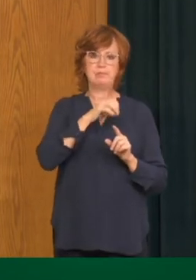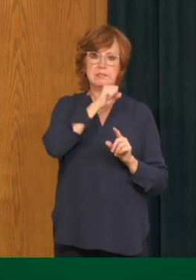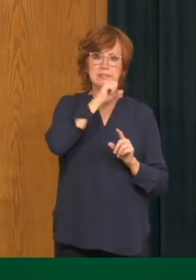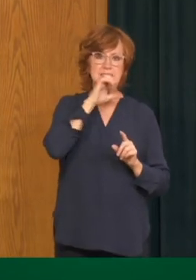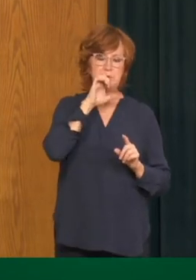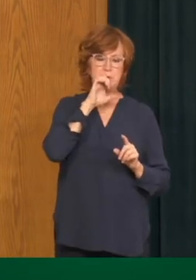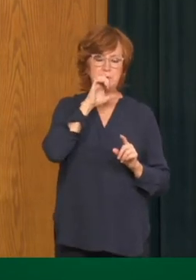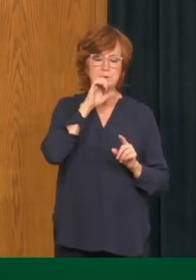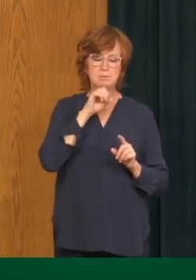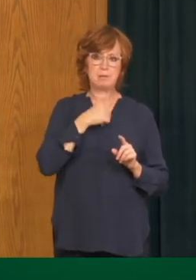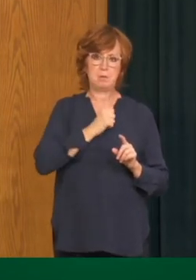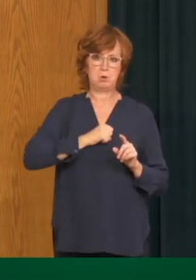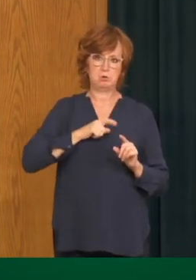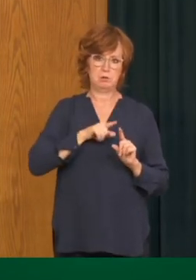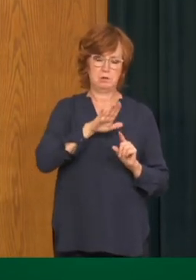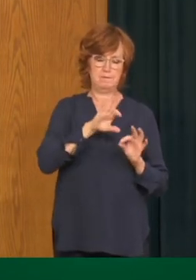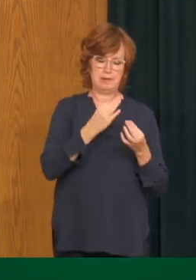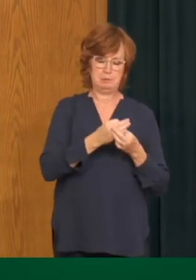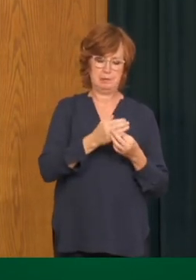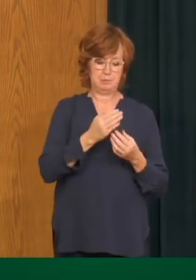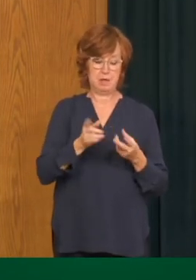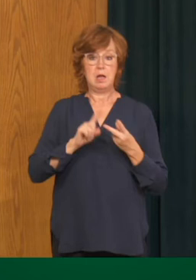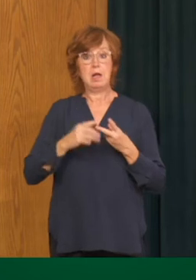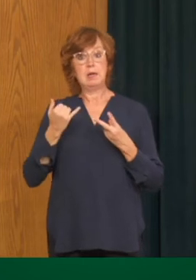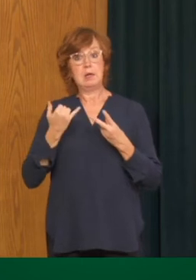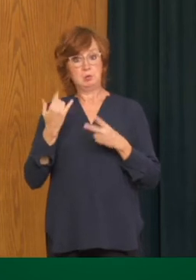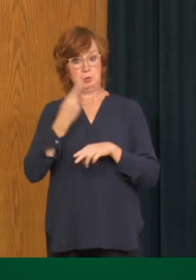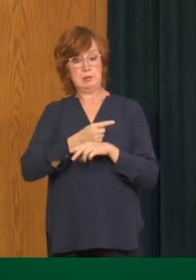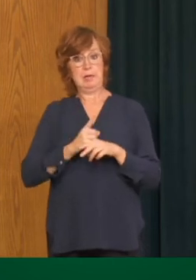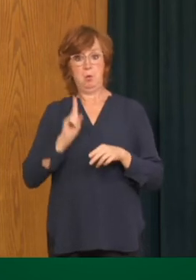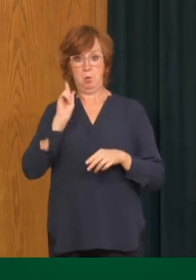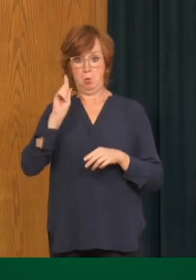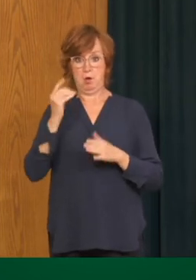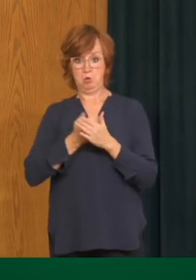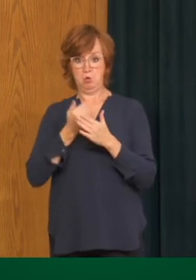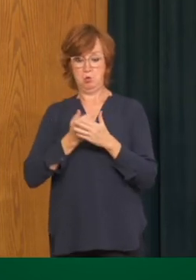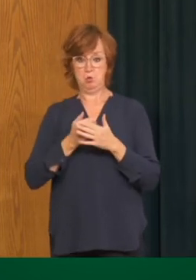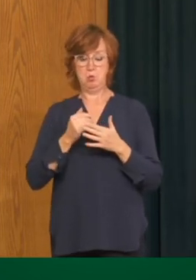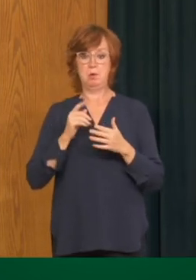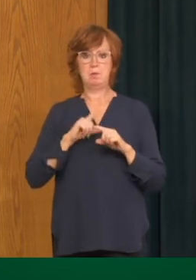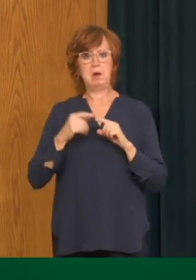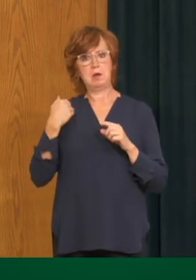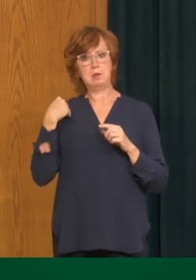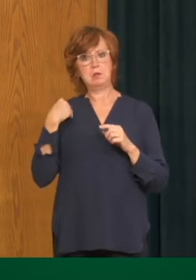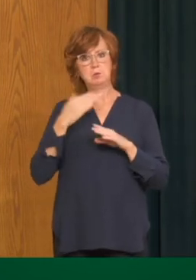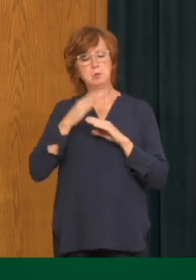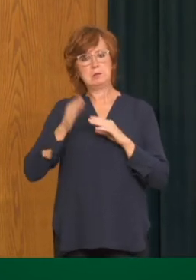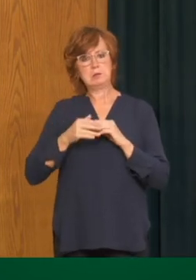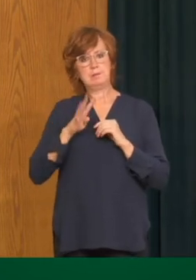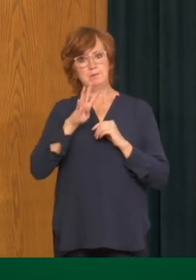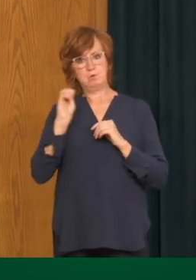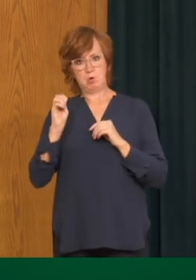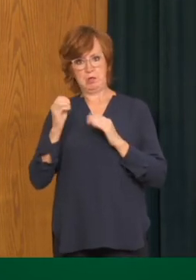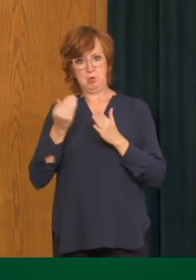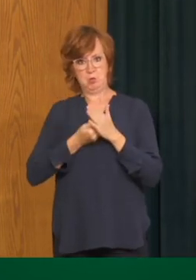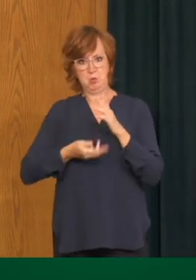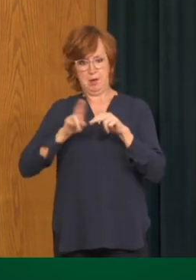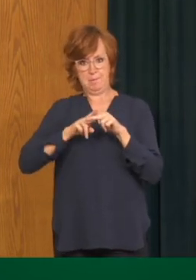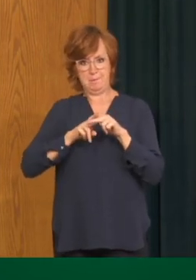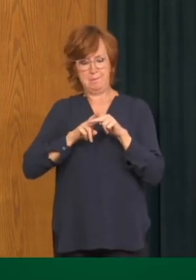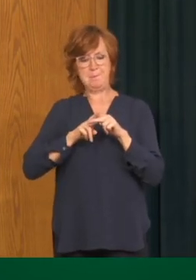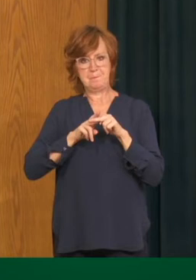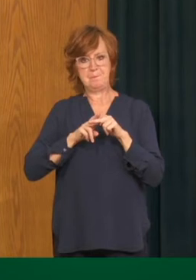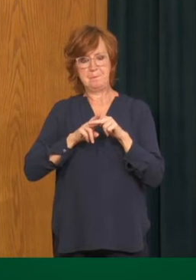away. While we are reporting just one new case today, we did have about 40 cases over the weekend. But